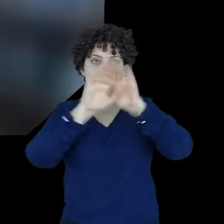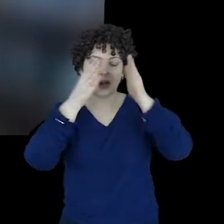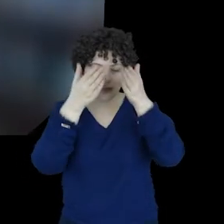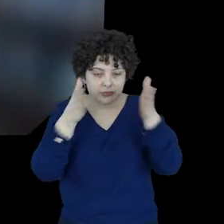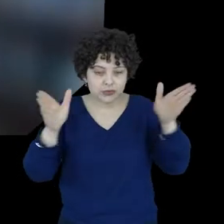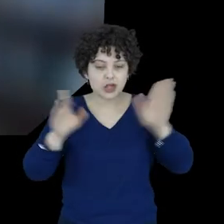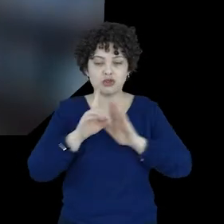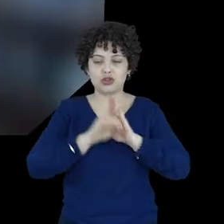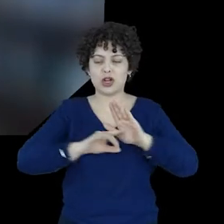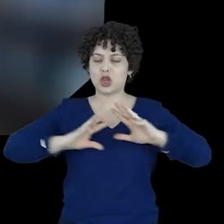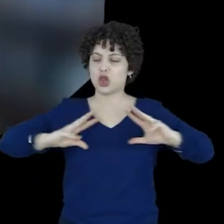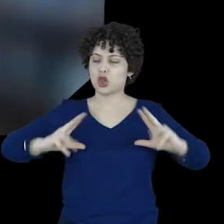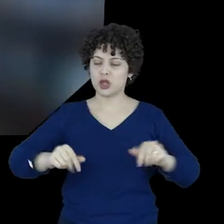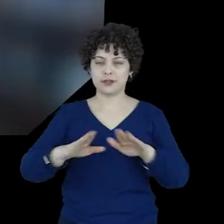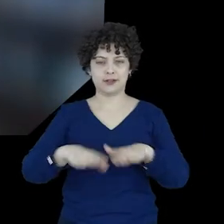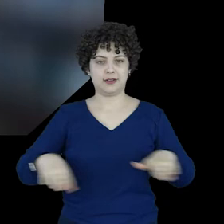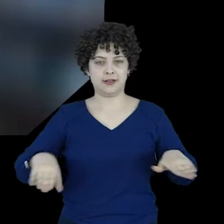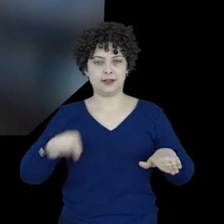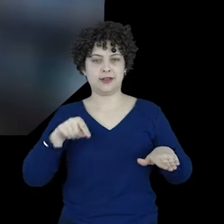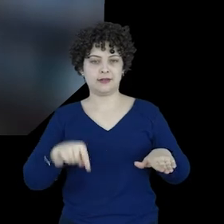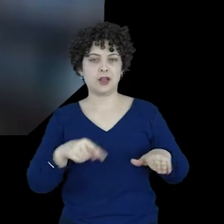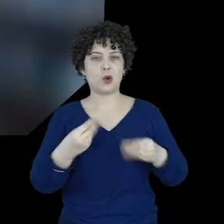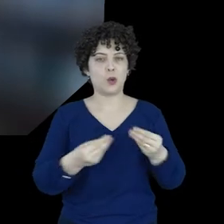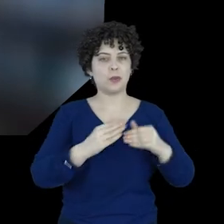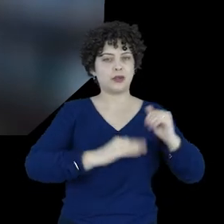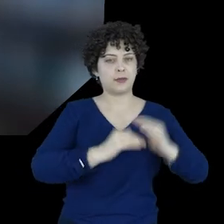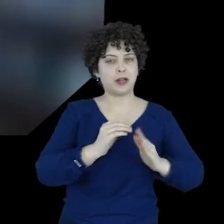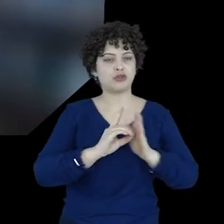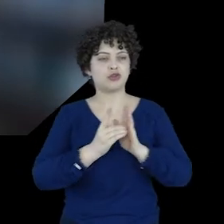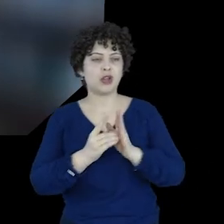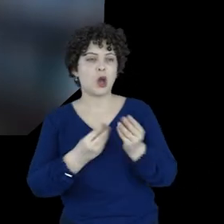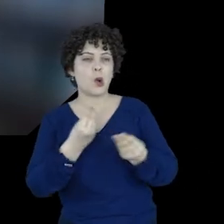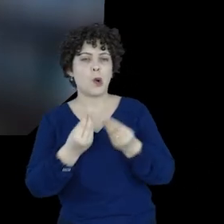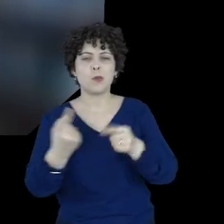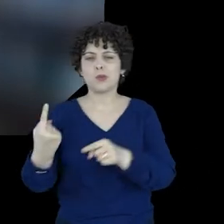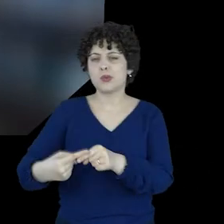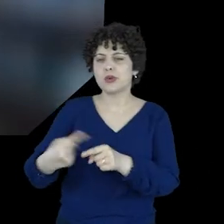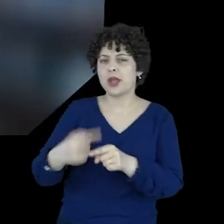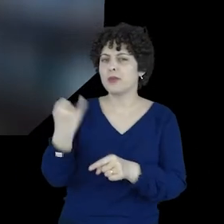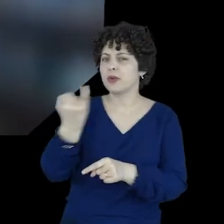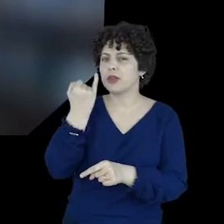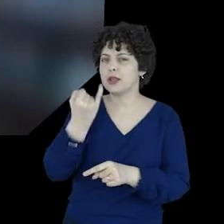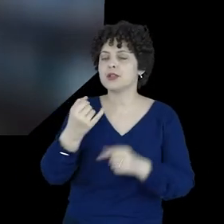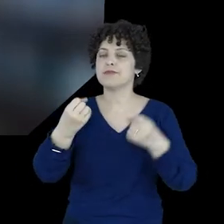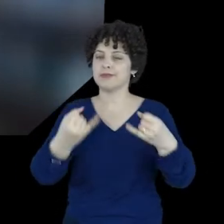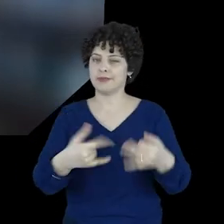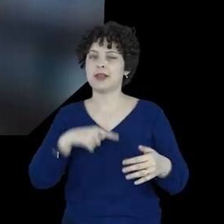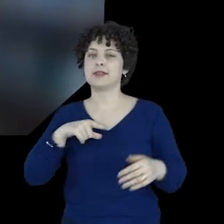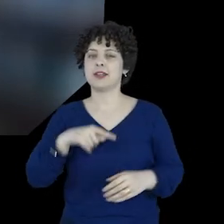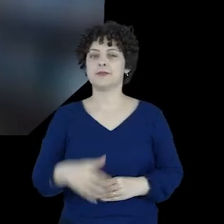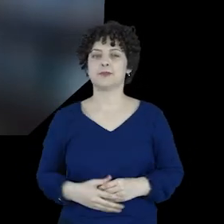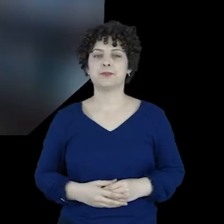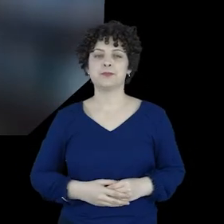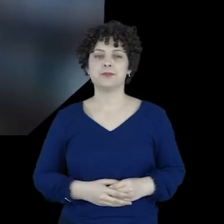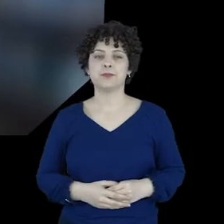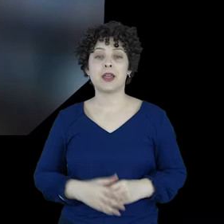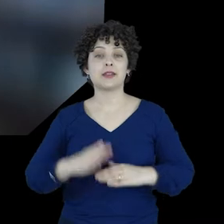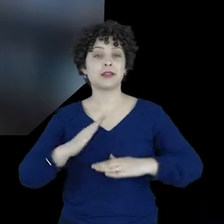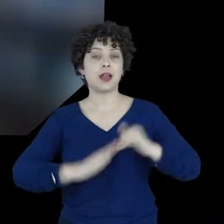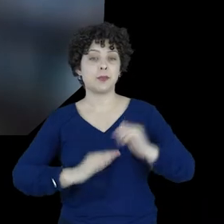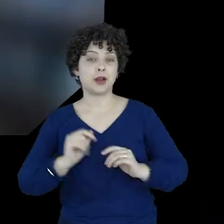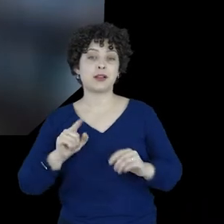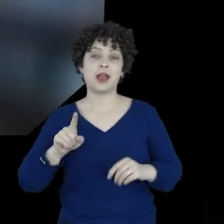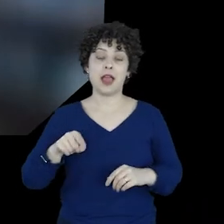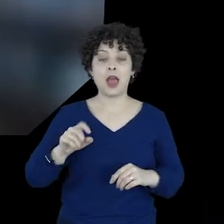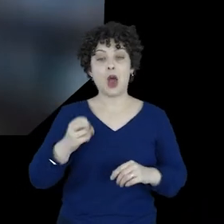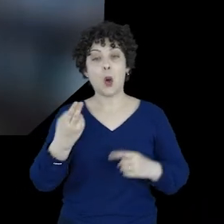deeper understanding of the full range of children's rights as they apply in the digital environment and why these matter. In effect, this is,